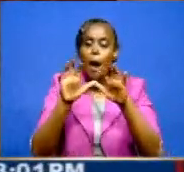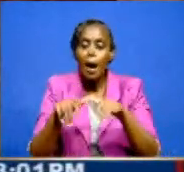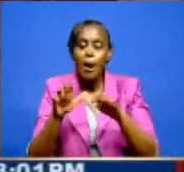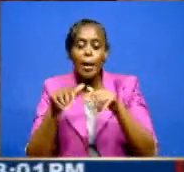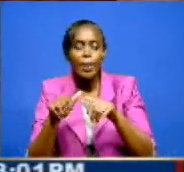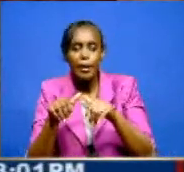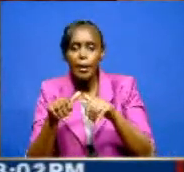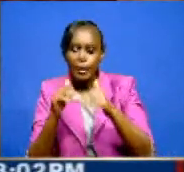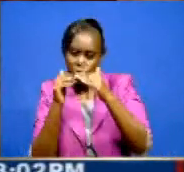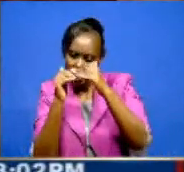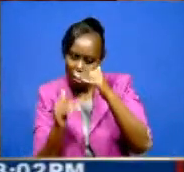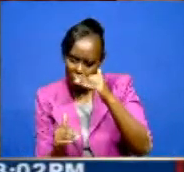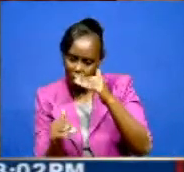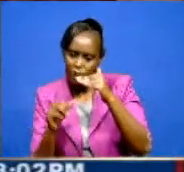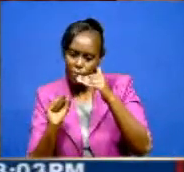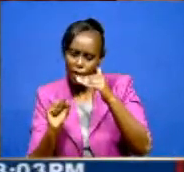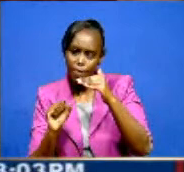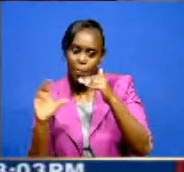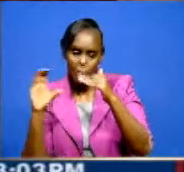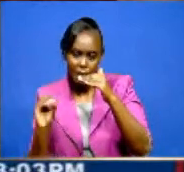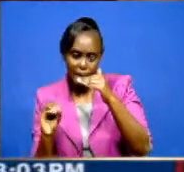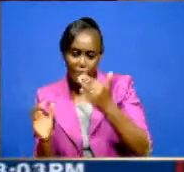less than 5% of revenue.